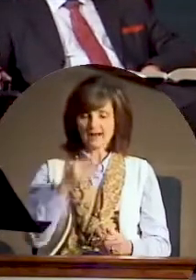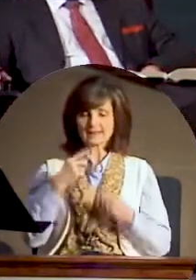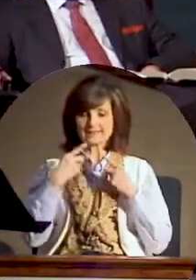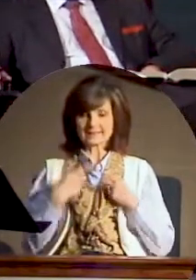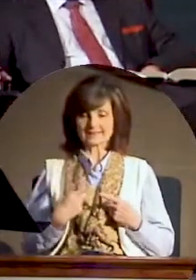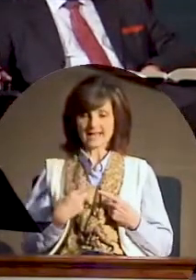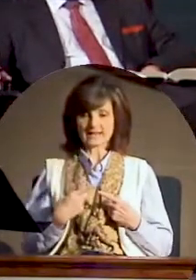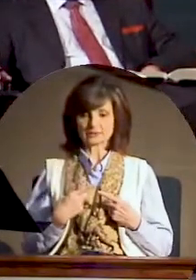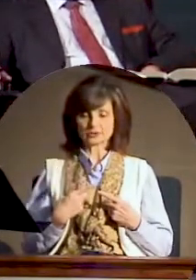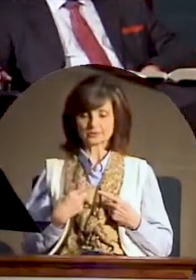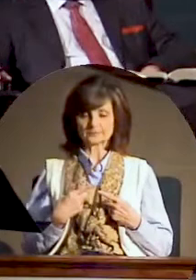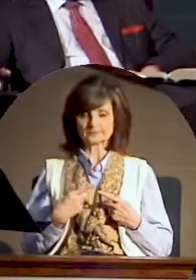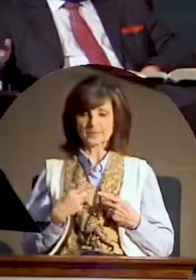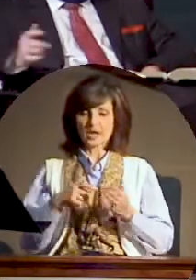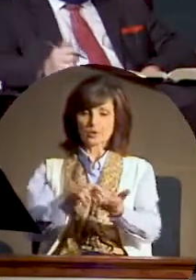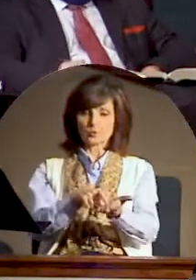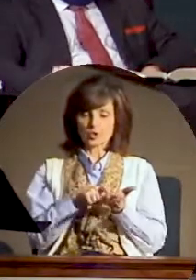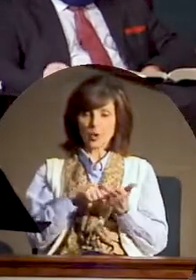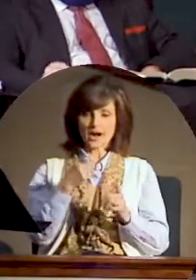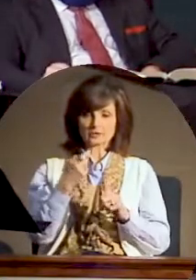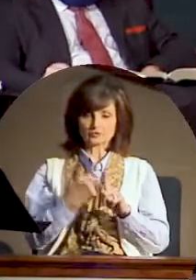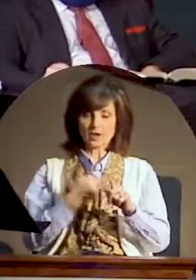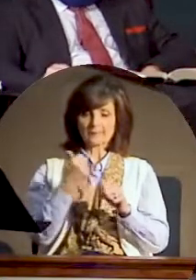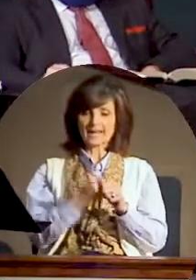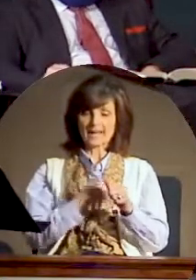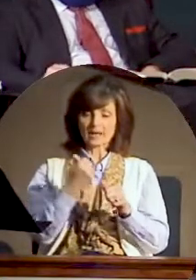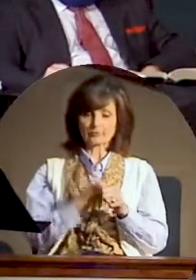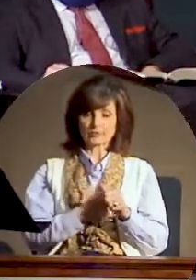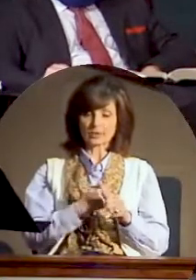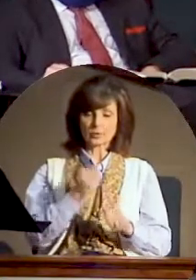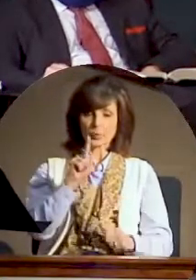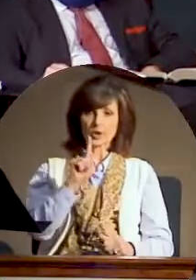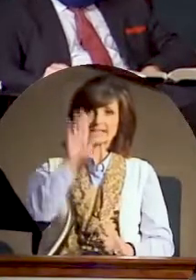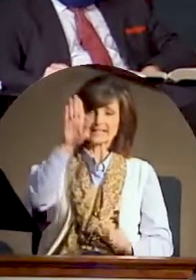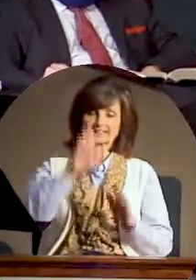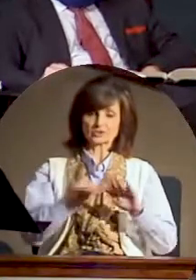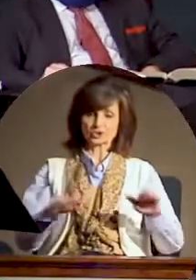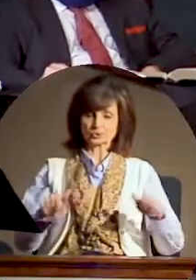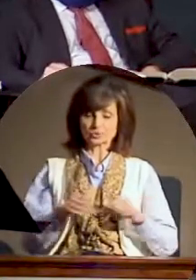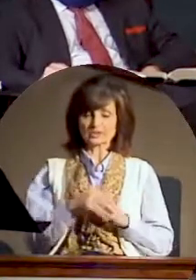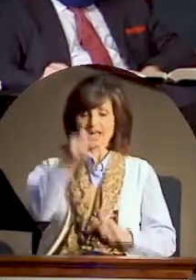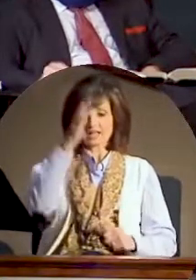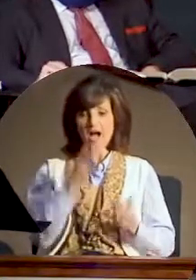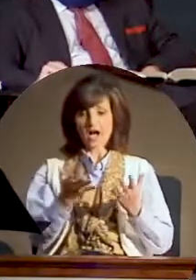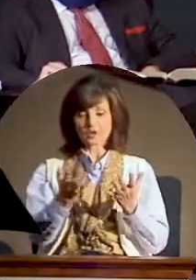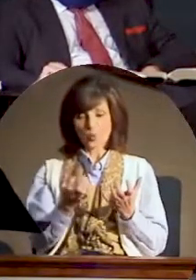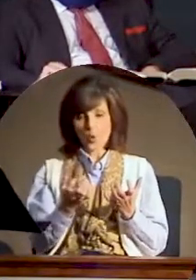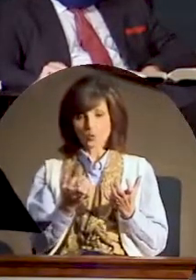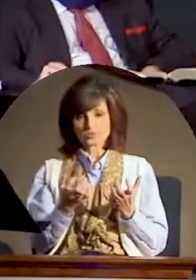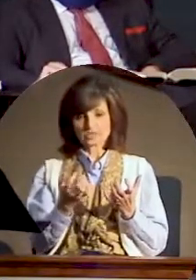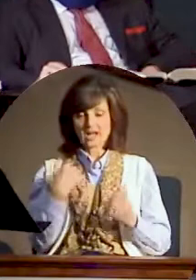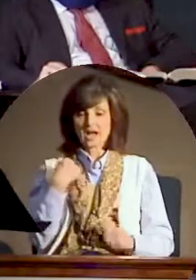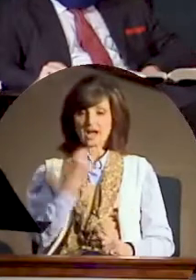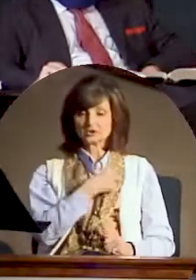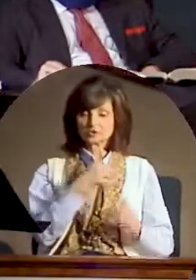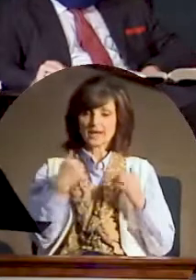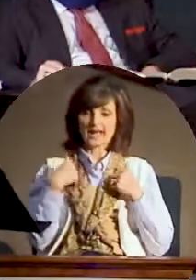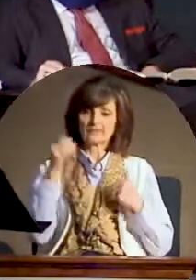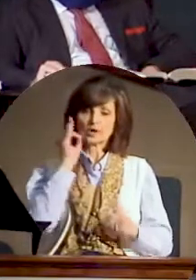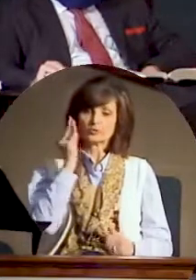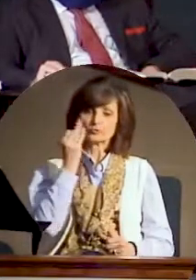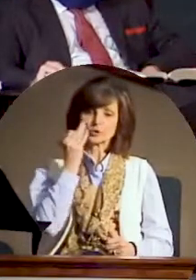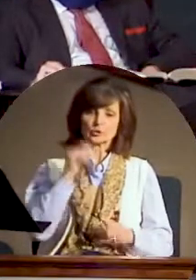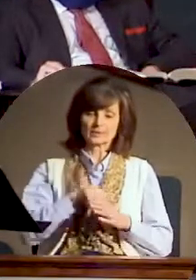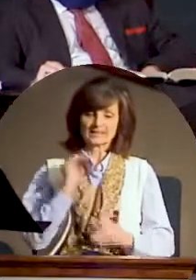desires and requires from every one of His children. God wants there to be fruit in